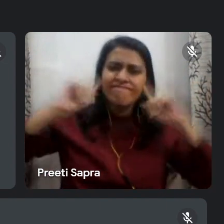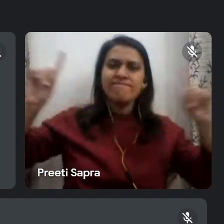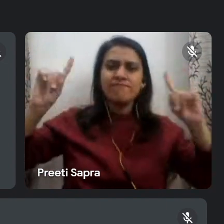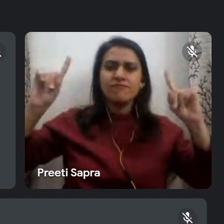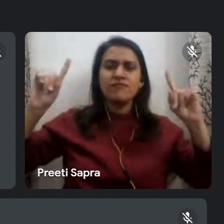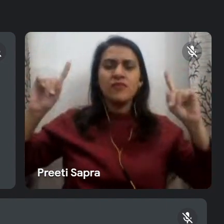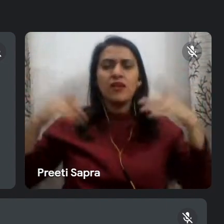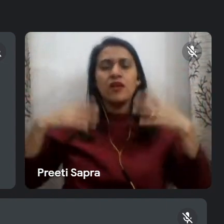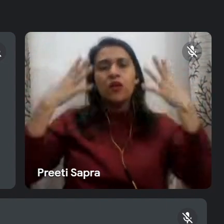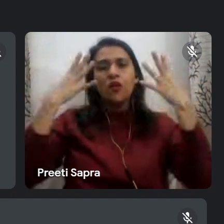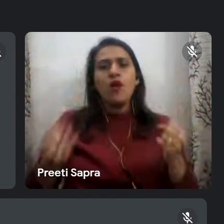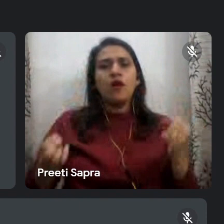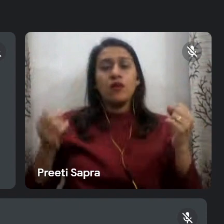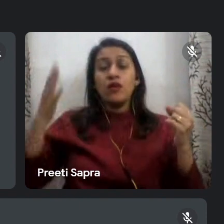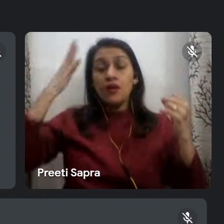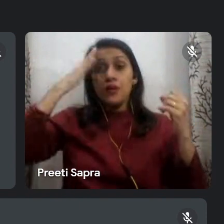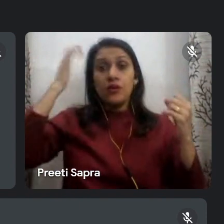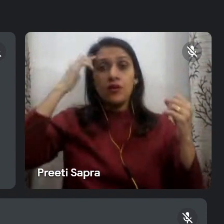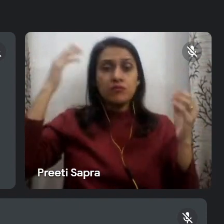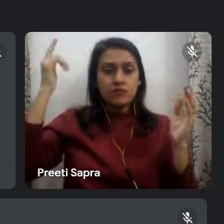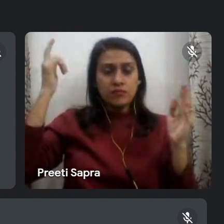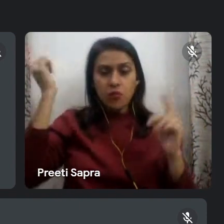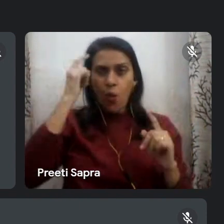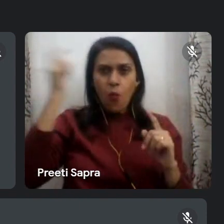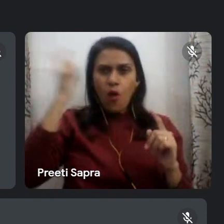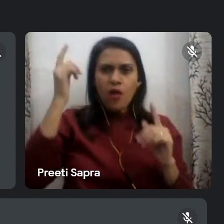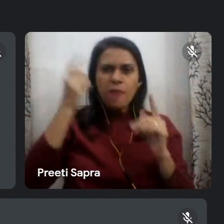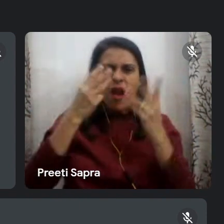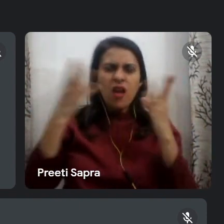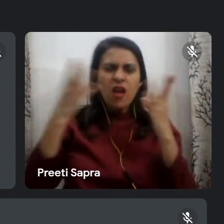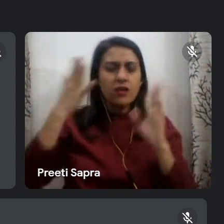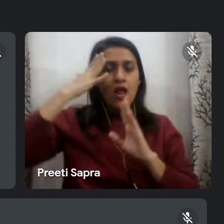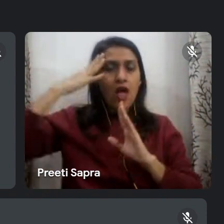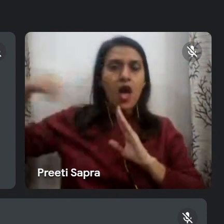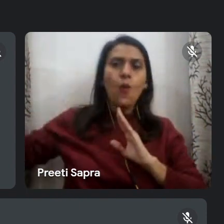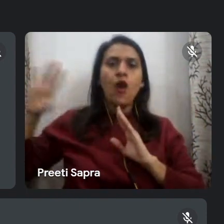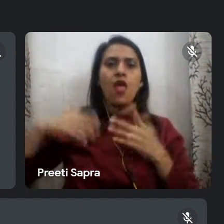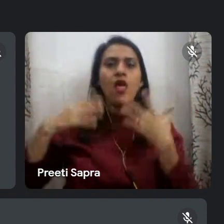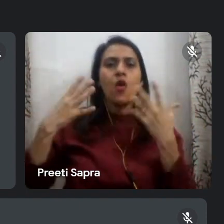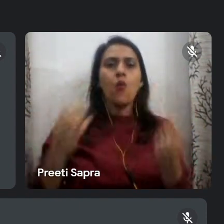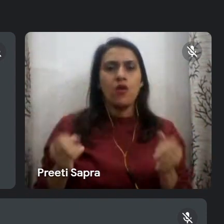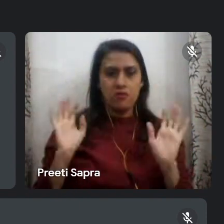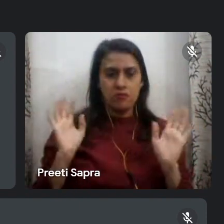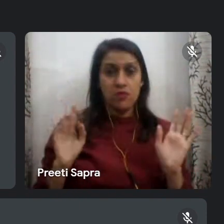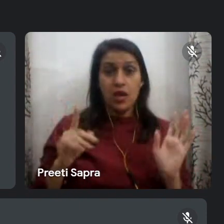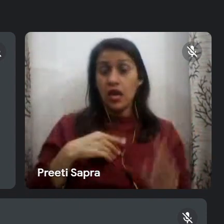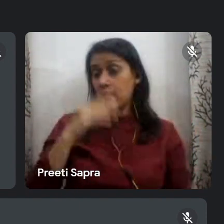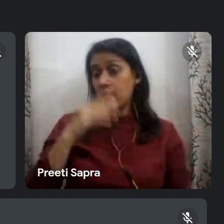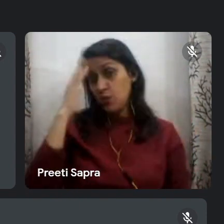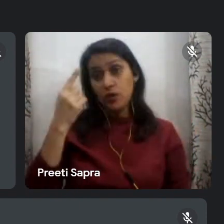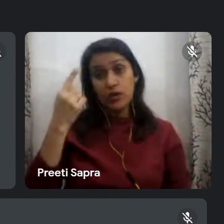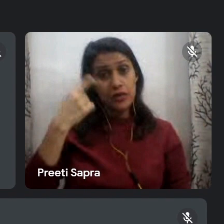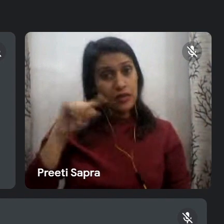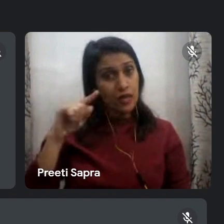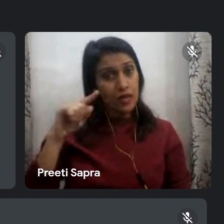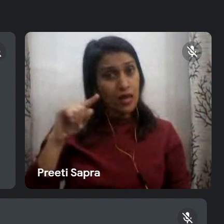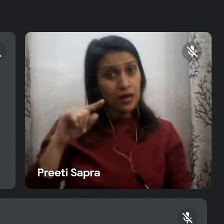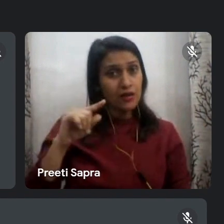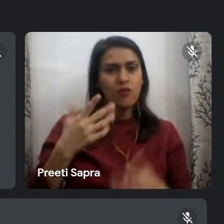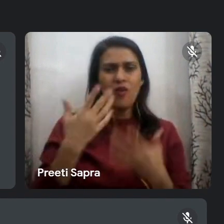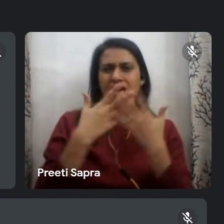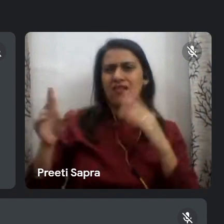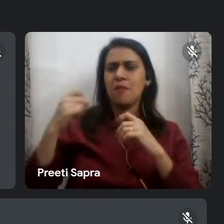point where it used to jam my thoughts, which helped for me. I'm not saying that's the right thing to do. It's a hack for anyone.